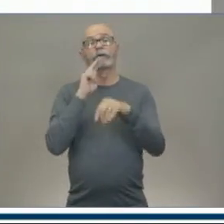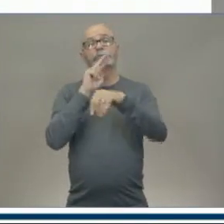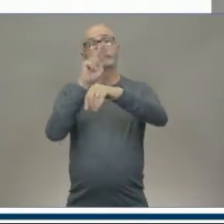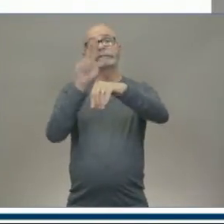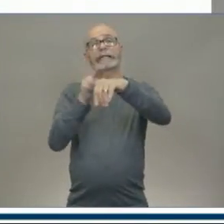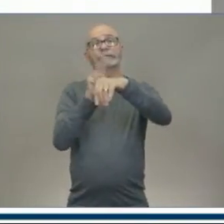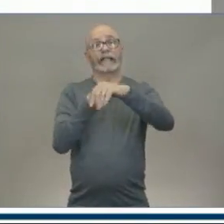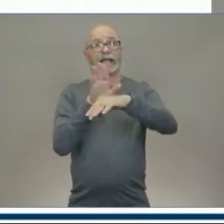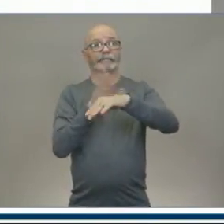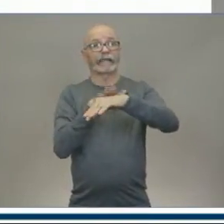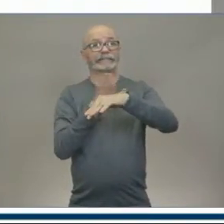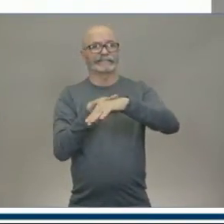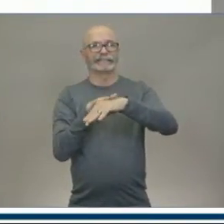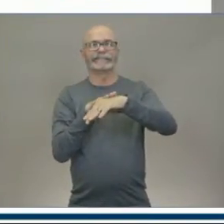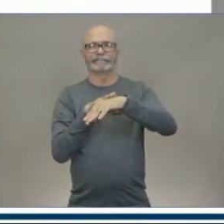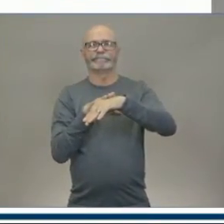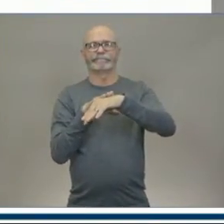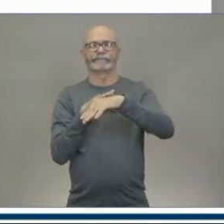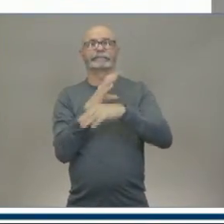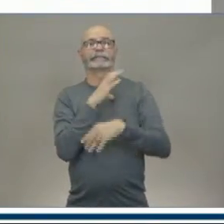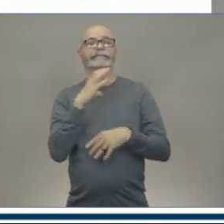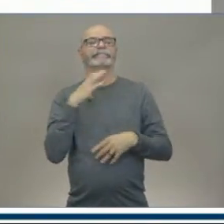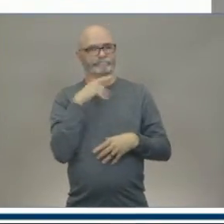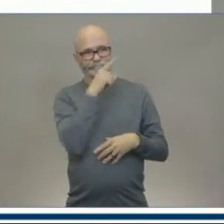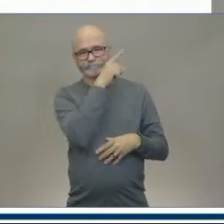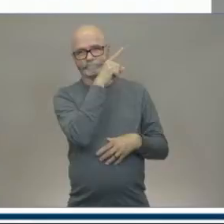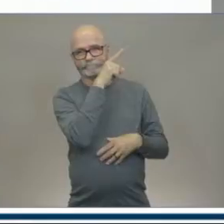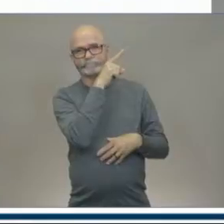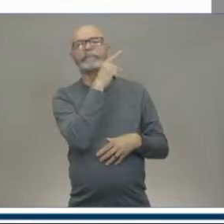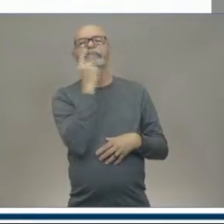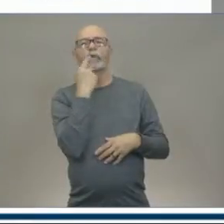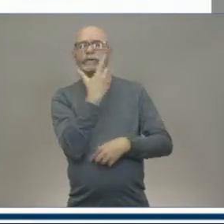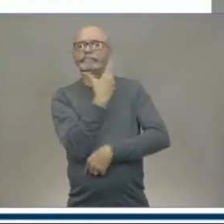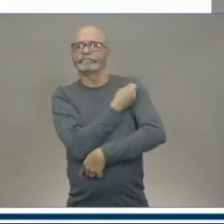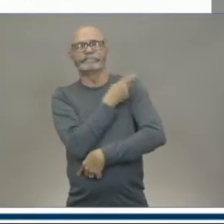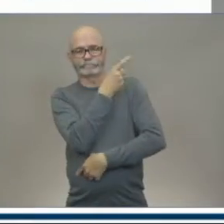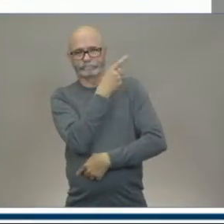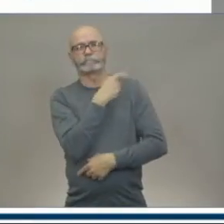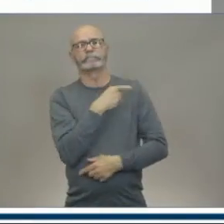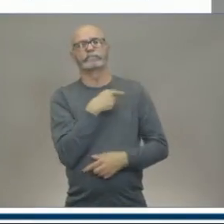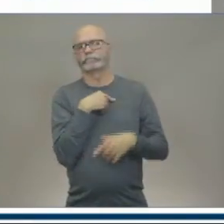Immunization has done work, and they have presented their